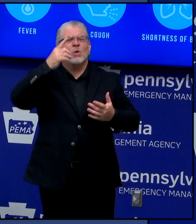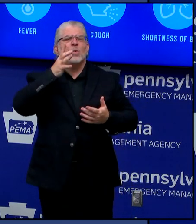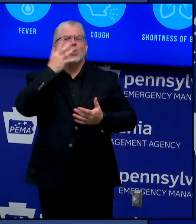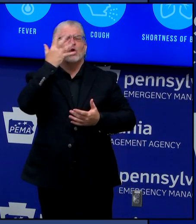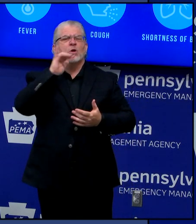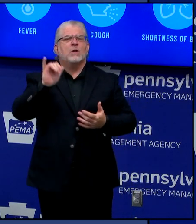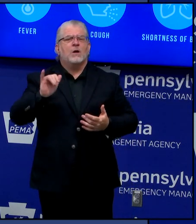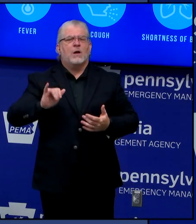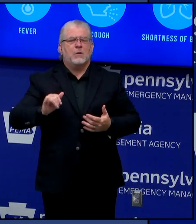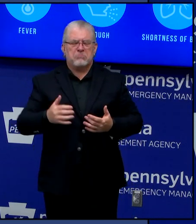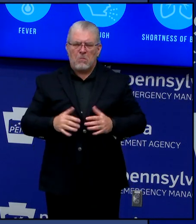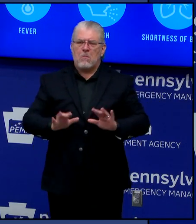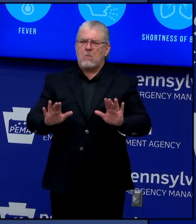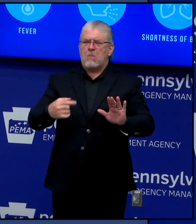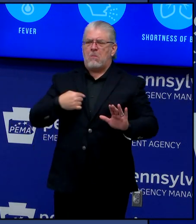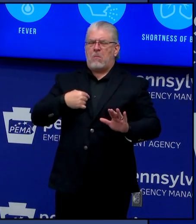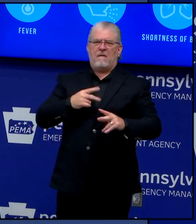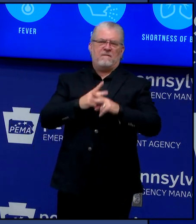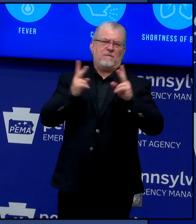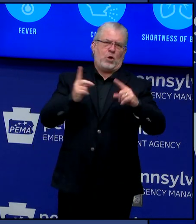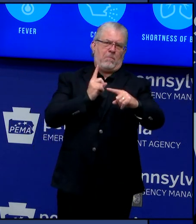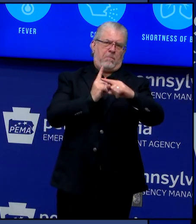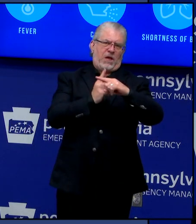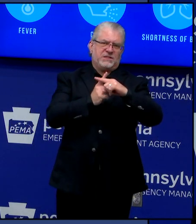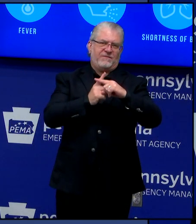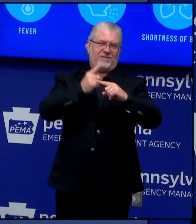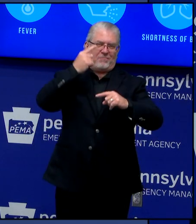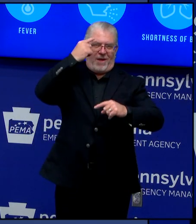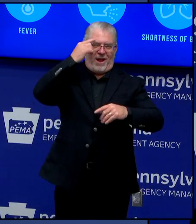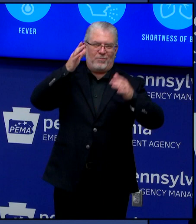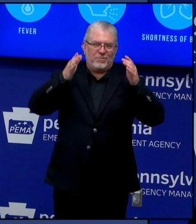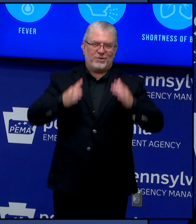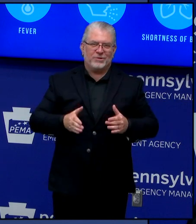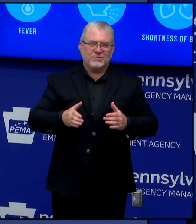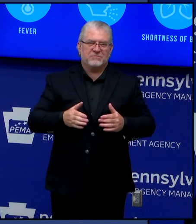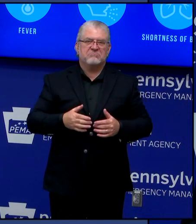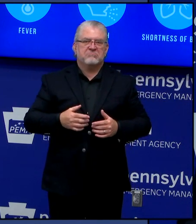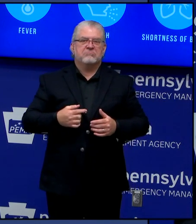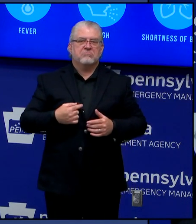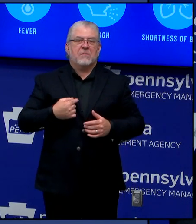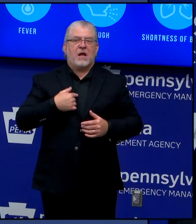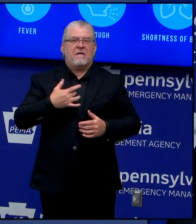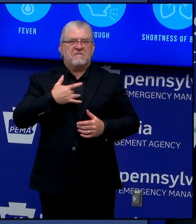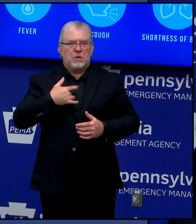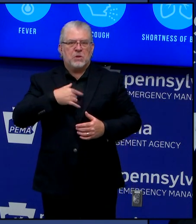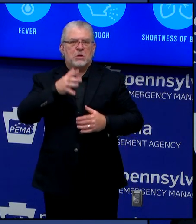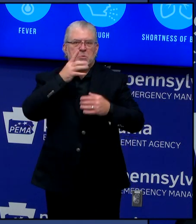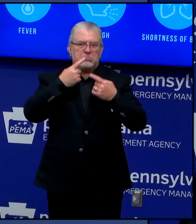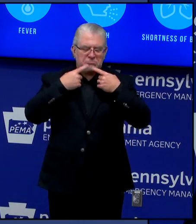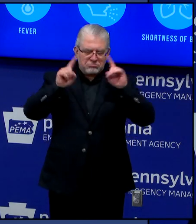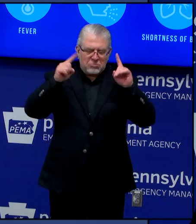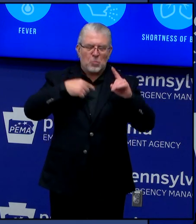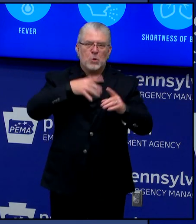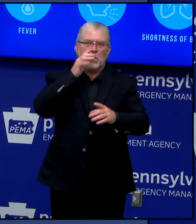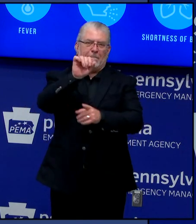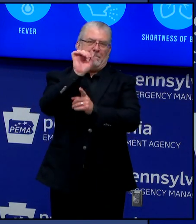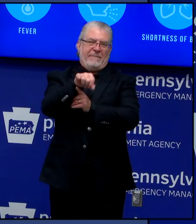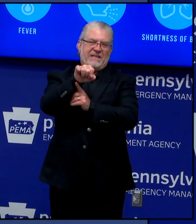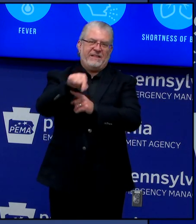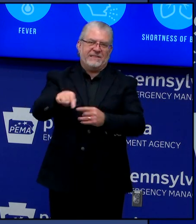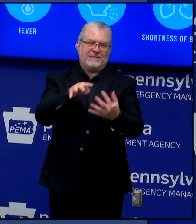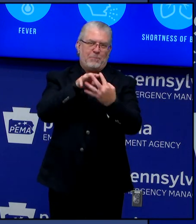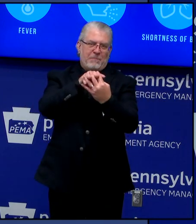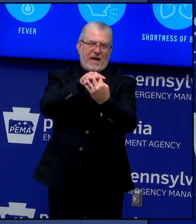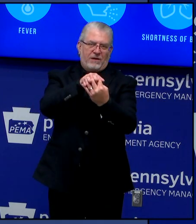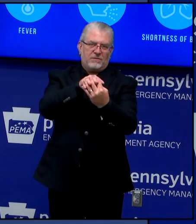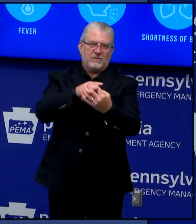Pennsylvania and in the United States. That being said, it's very hard for me to predict what the fall is going to look like. There are a number of